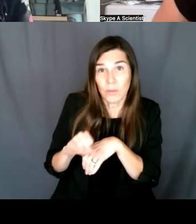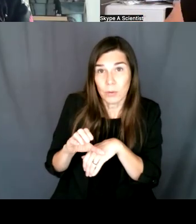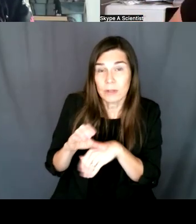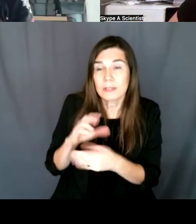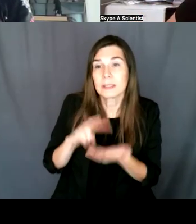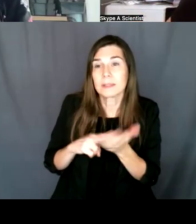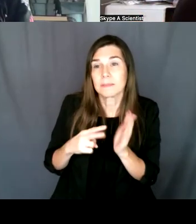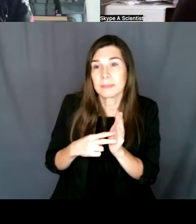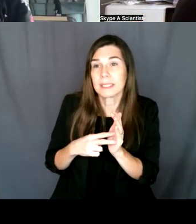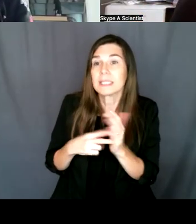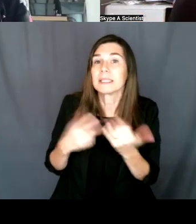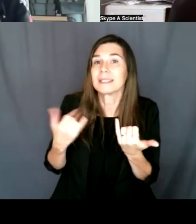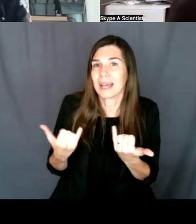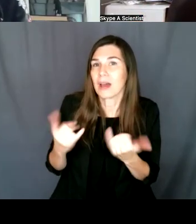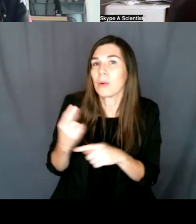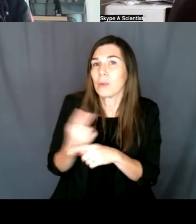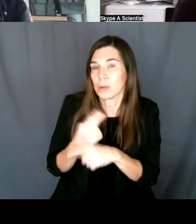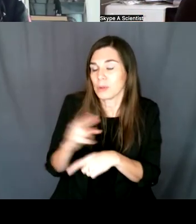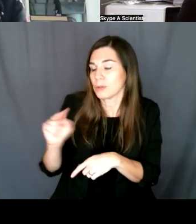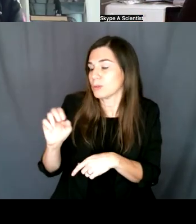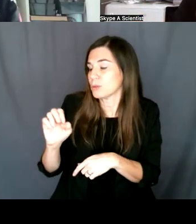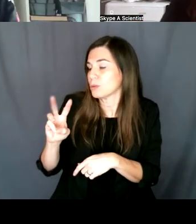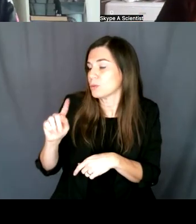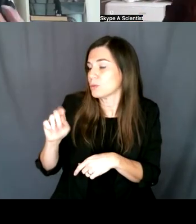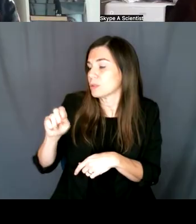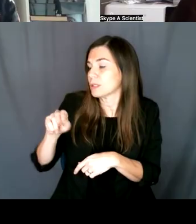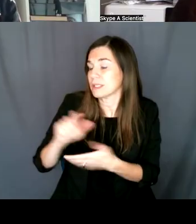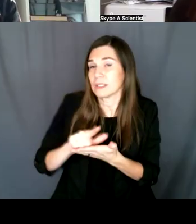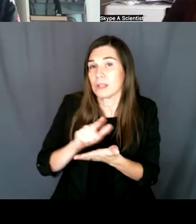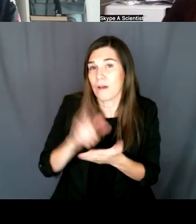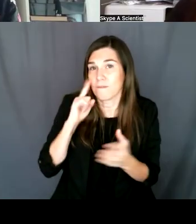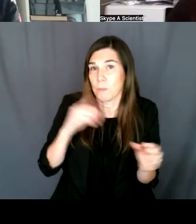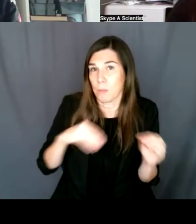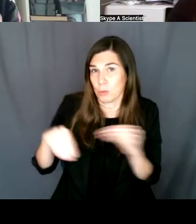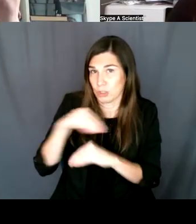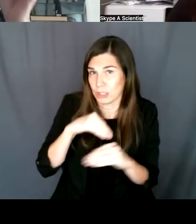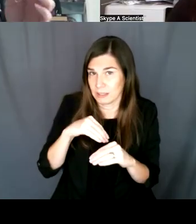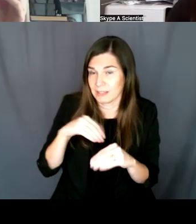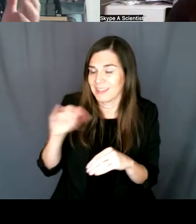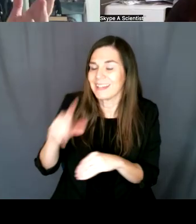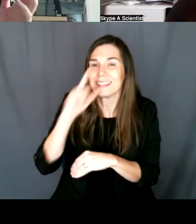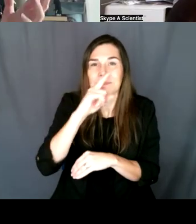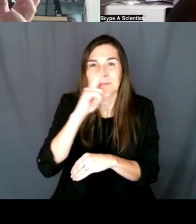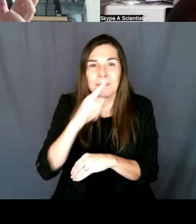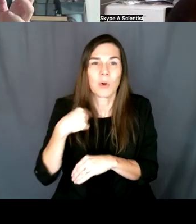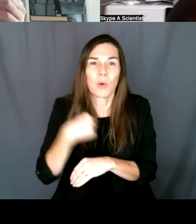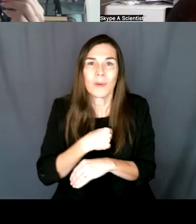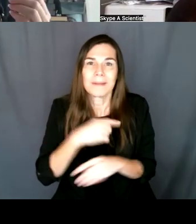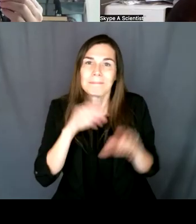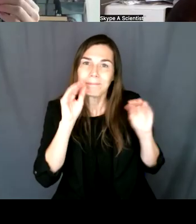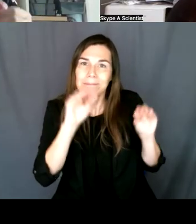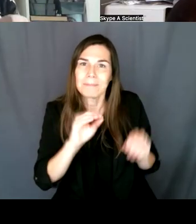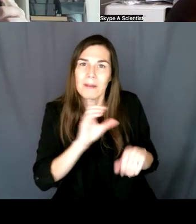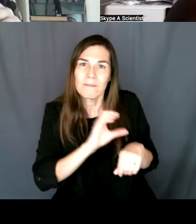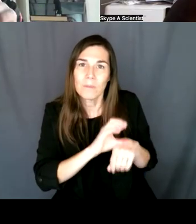to look like a good time to use Newton's laws of motion. Mhm. So in our simulation, what we said is here are all the forces that are